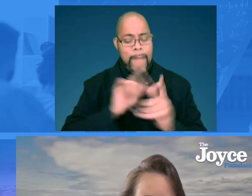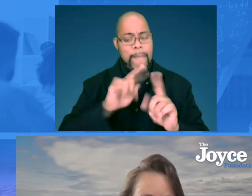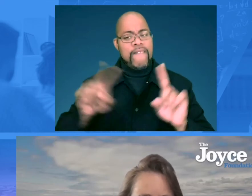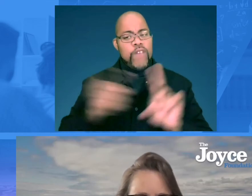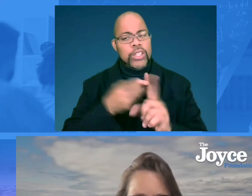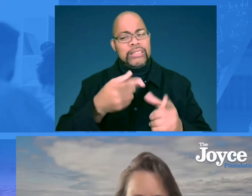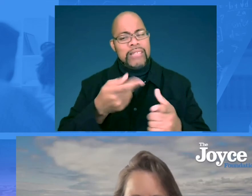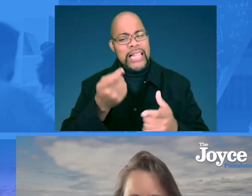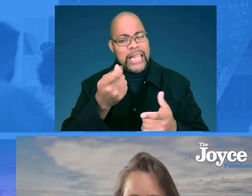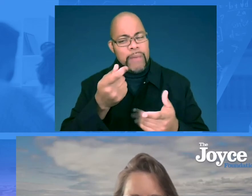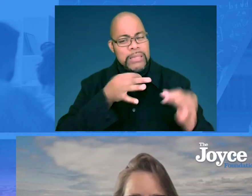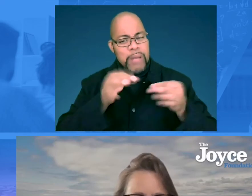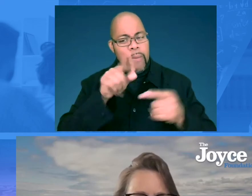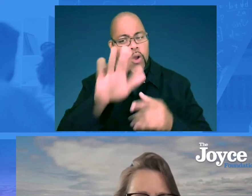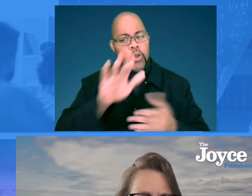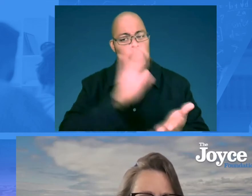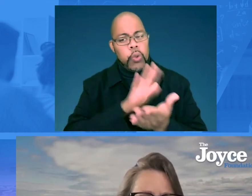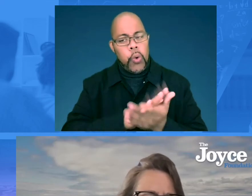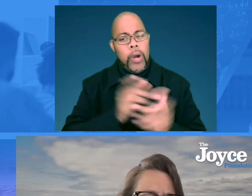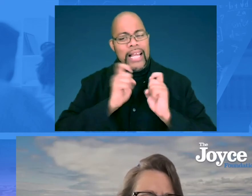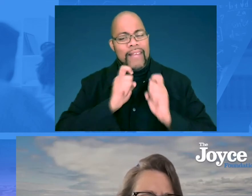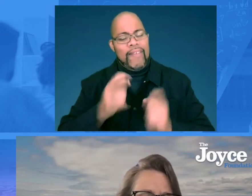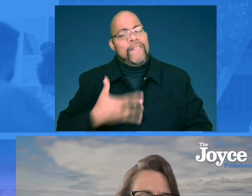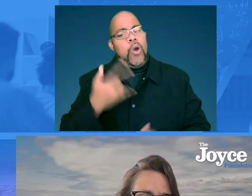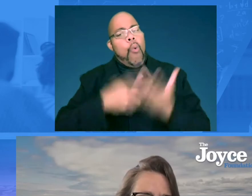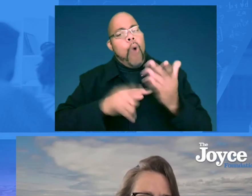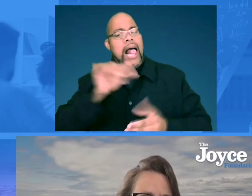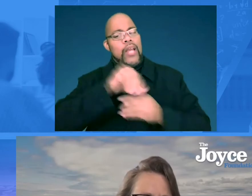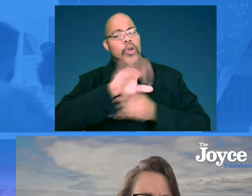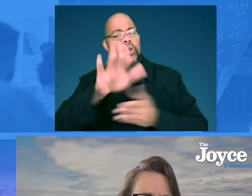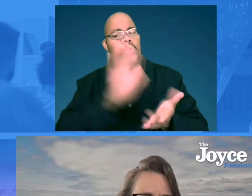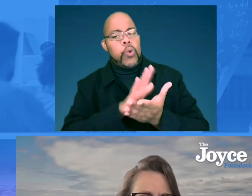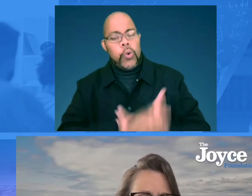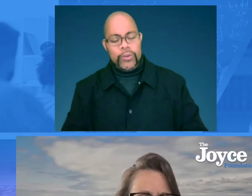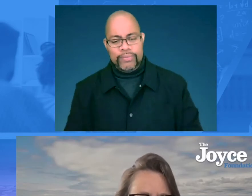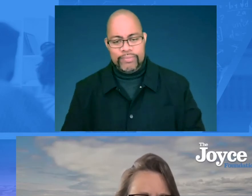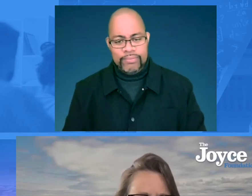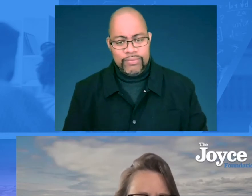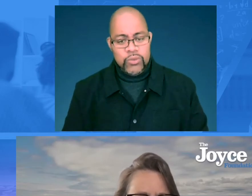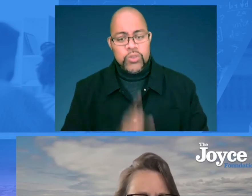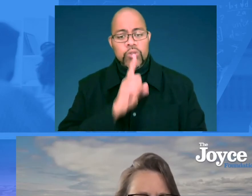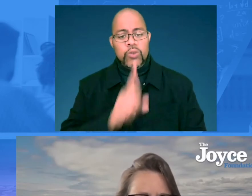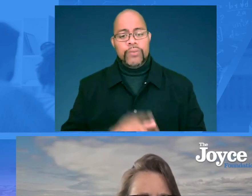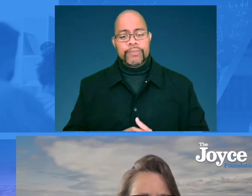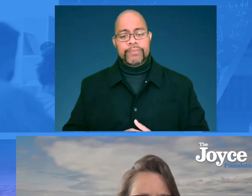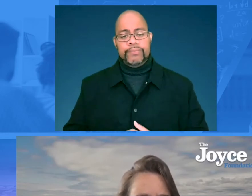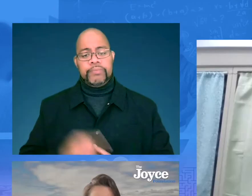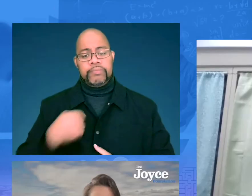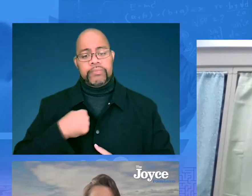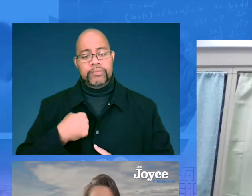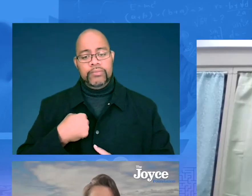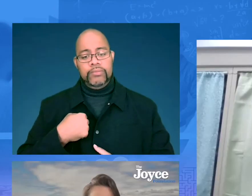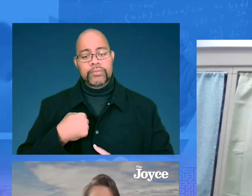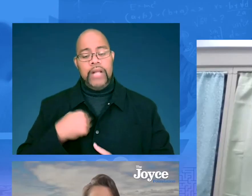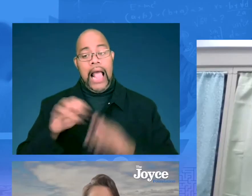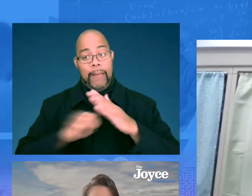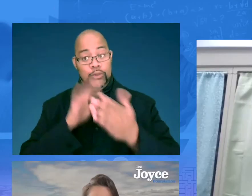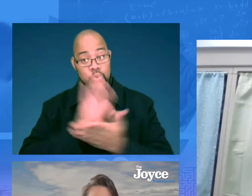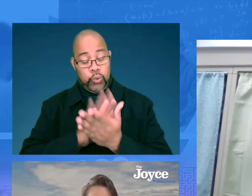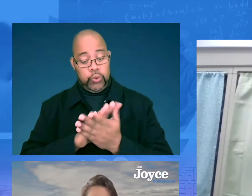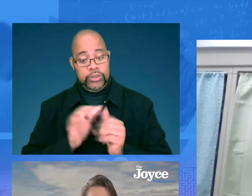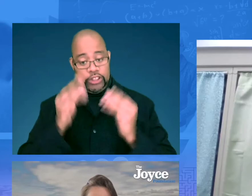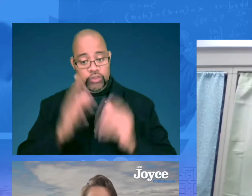program last year, so I want to ask you about that. But first, can you just say just a little bit about your school to give us a sense of what it's like at your school? Sure. So,